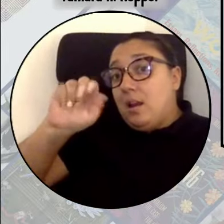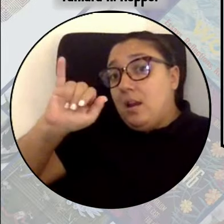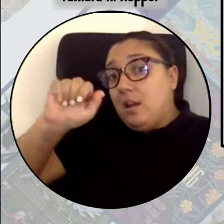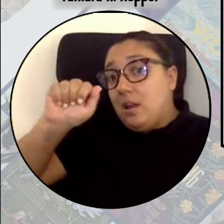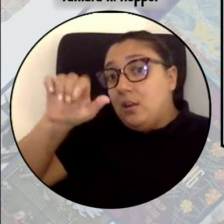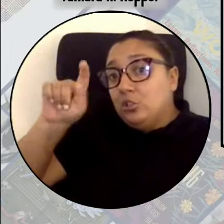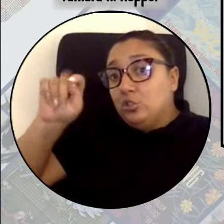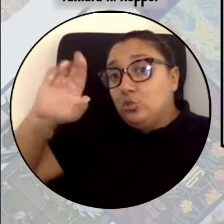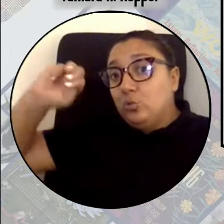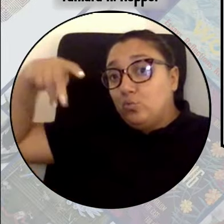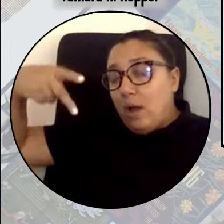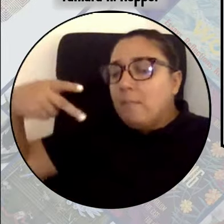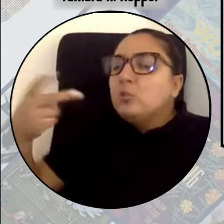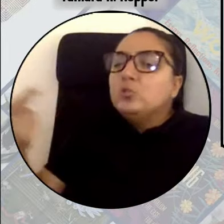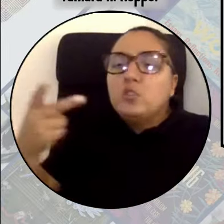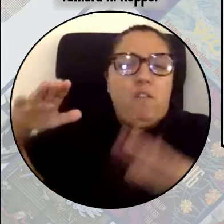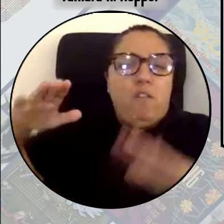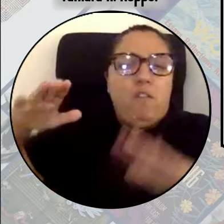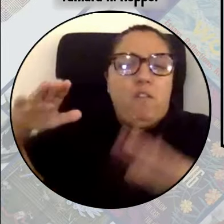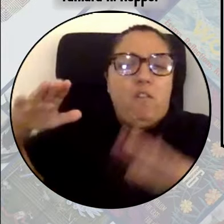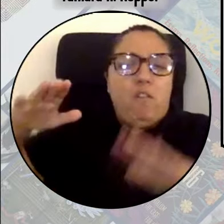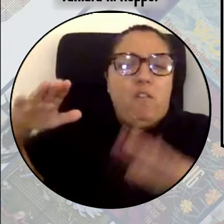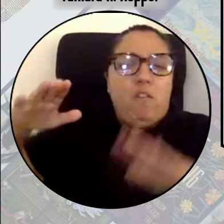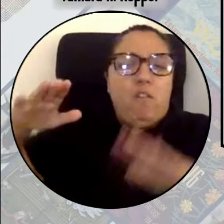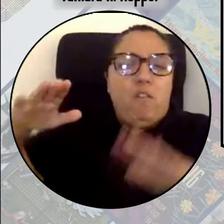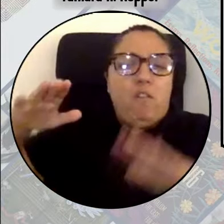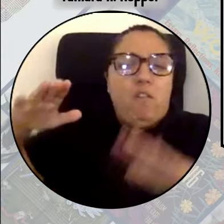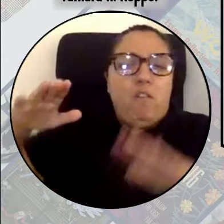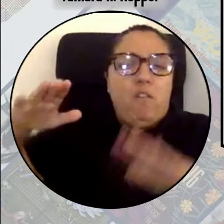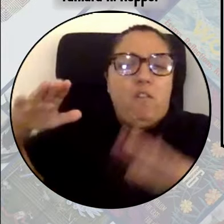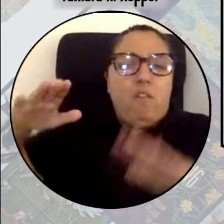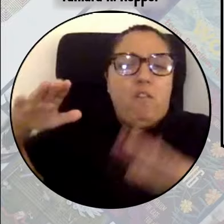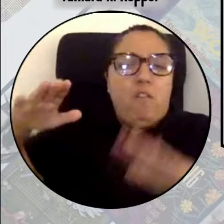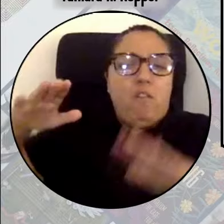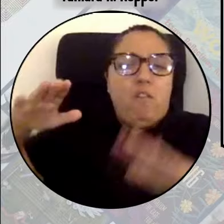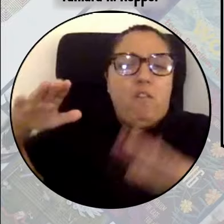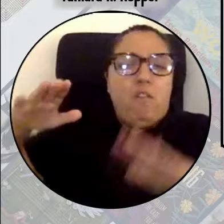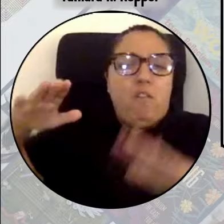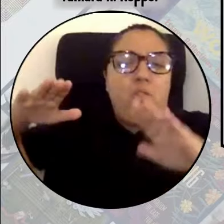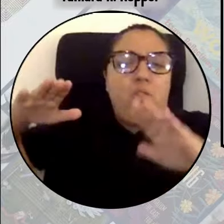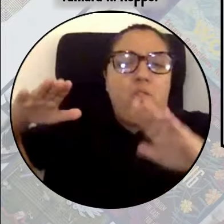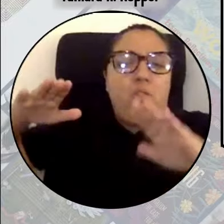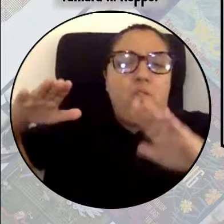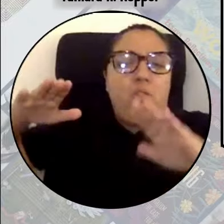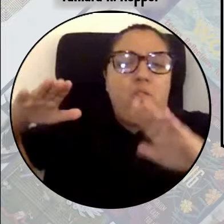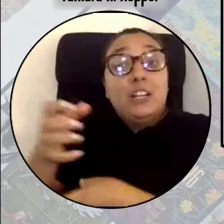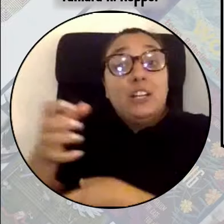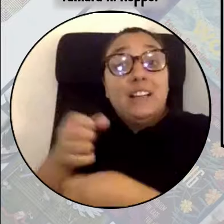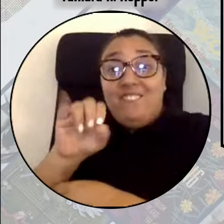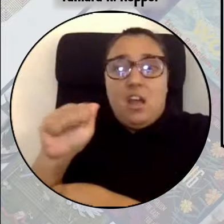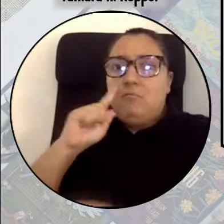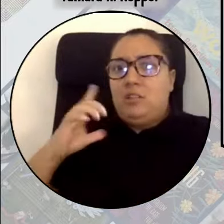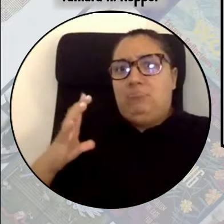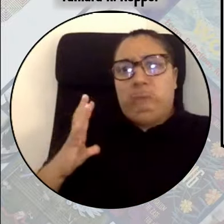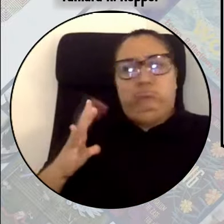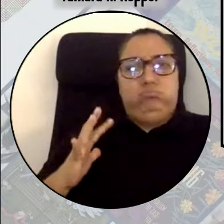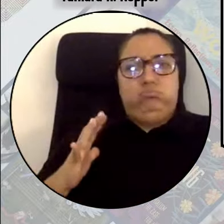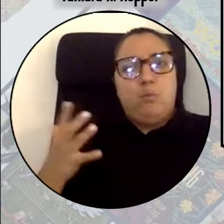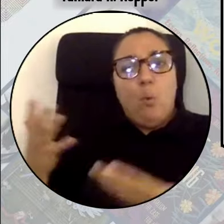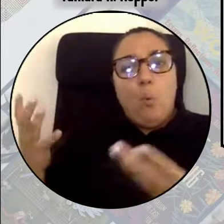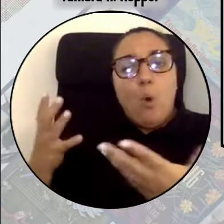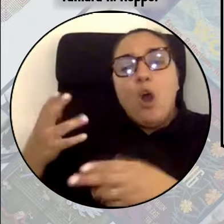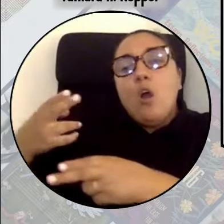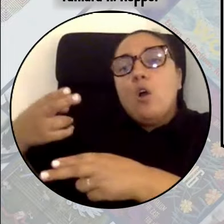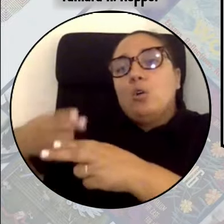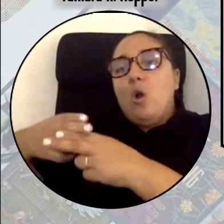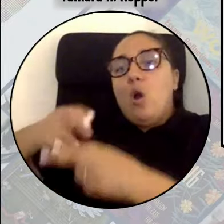the very exclusive visas, which is basically called an Einstein visa. And it's for people